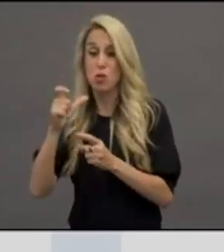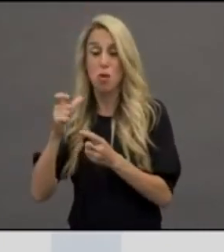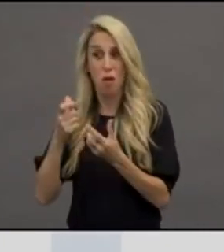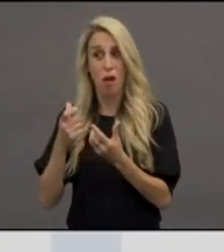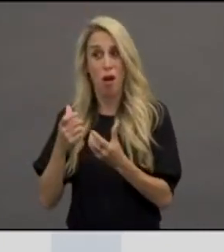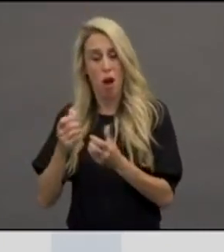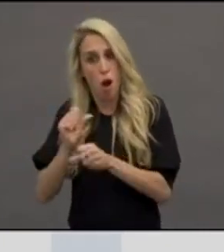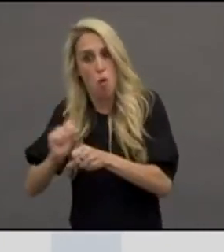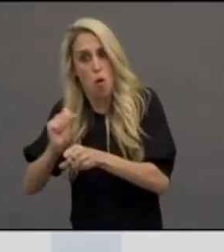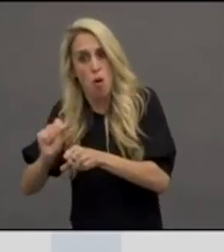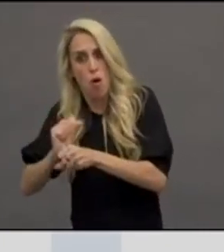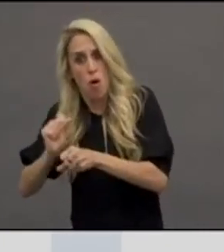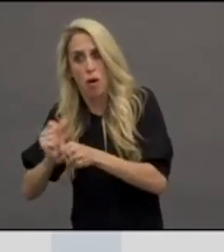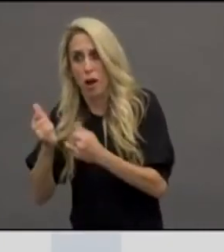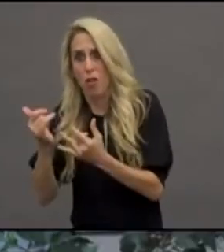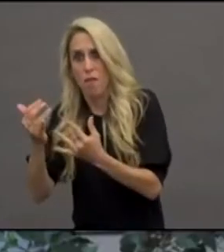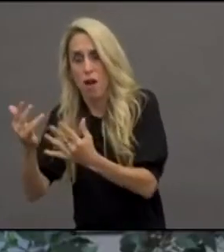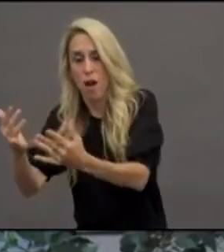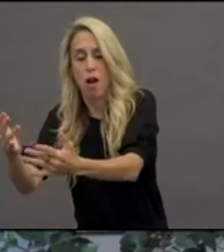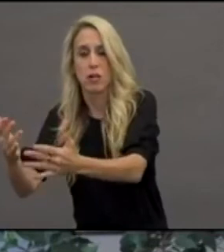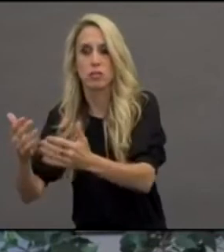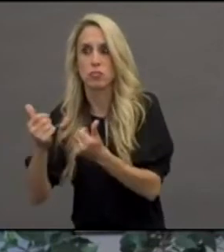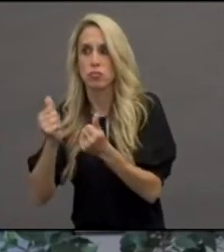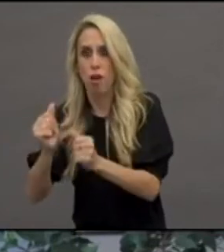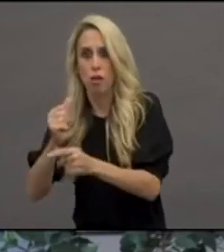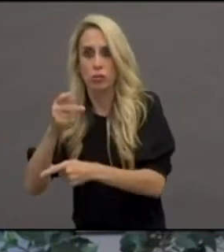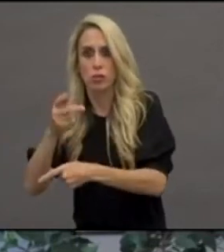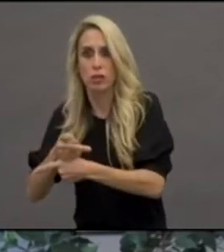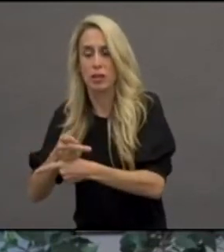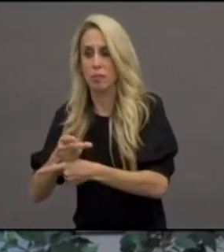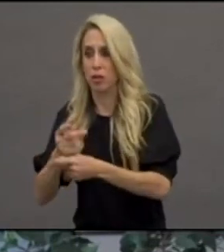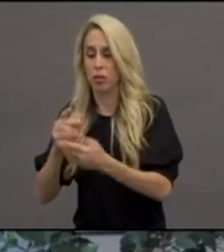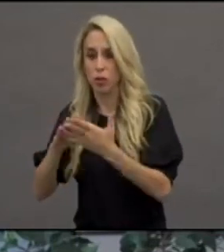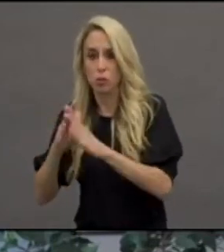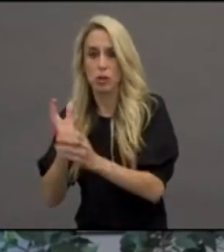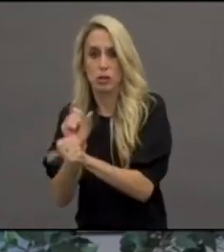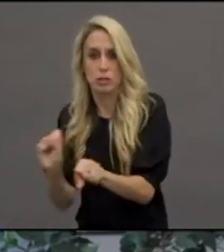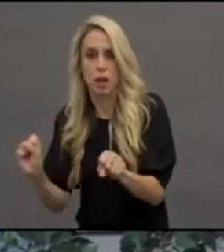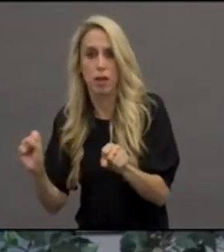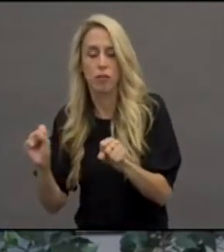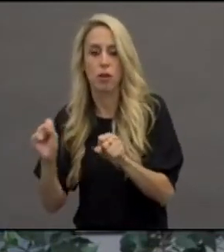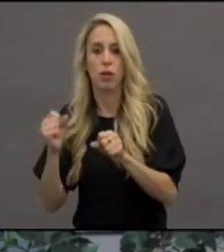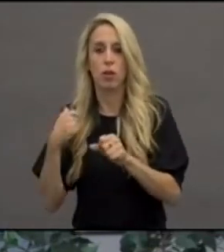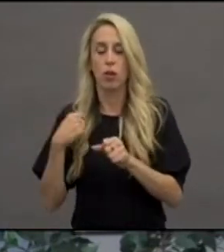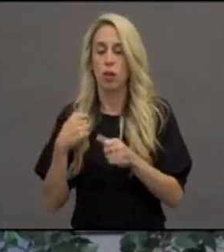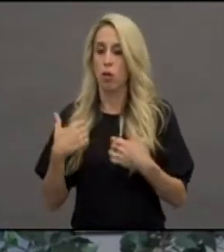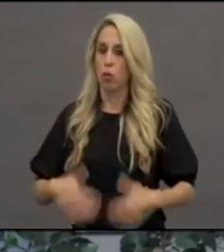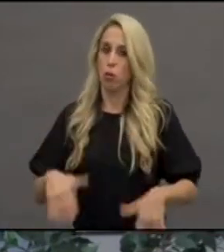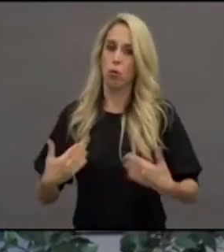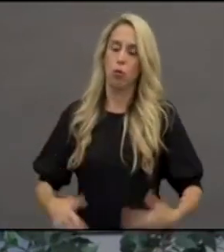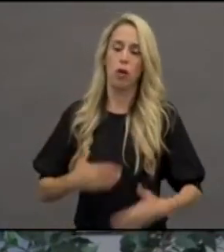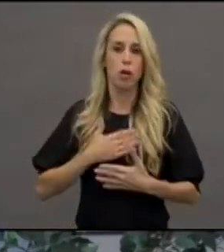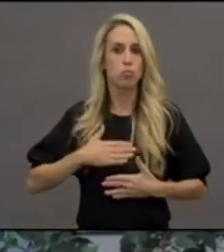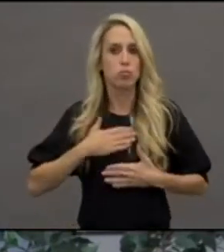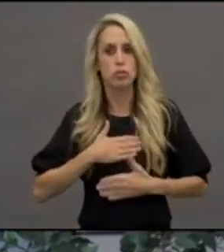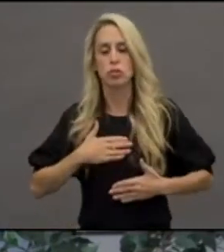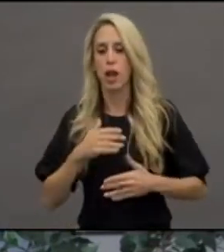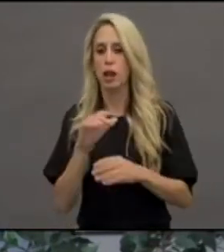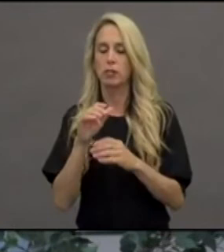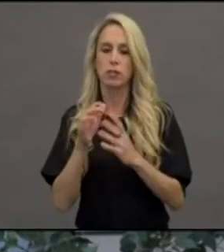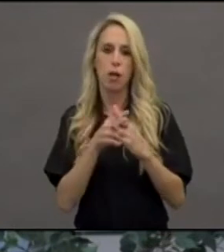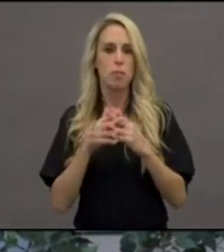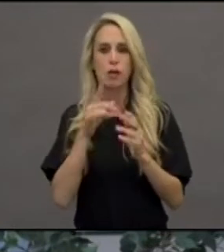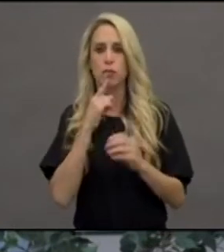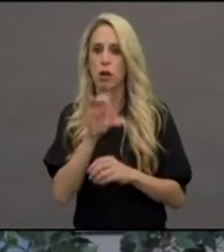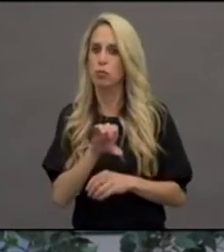fires, in the line of fire, trying to keep our community safe. And we really appreciate the American Red